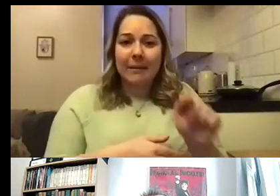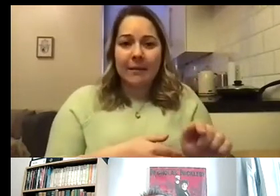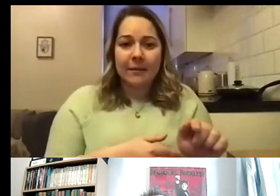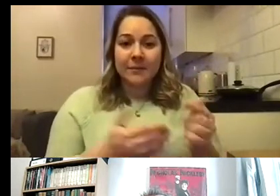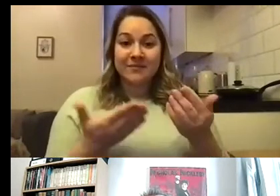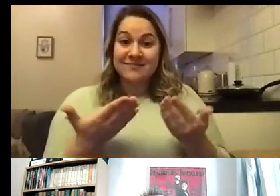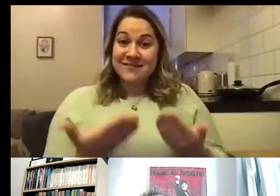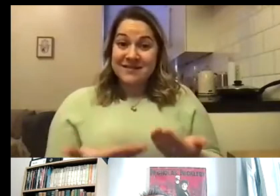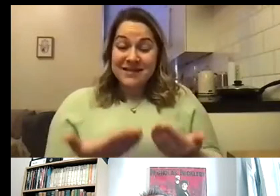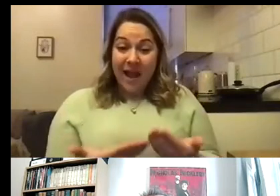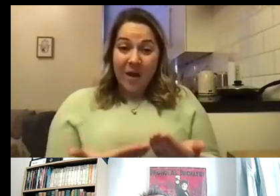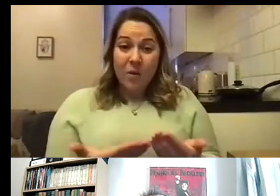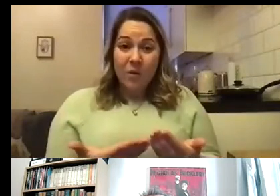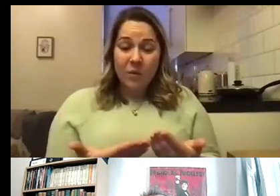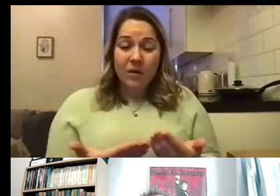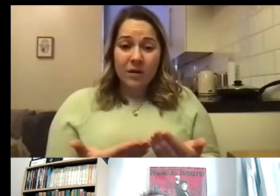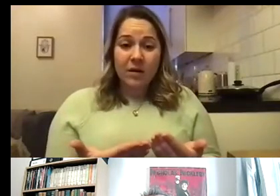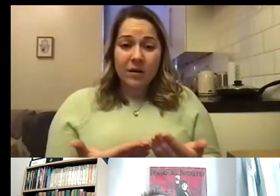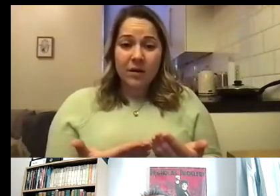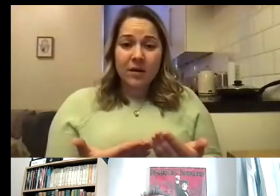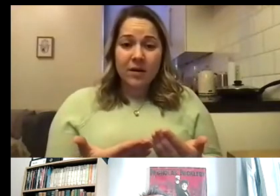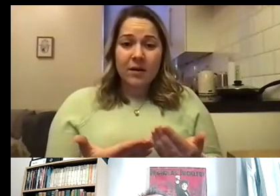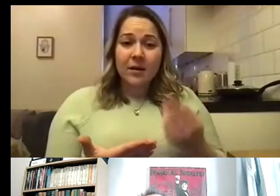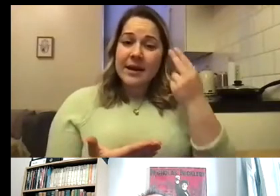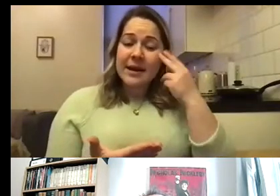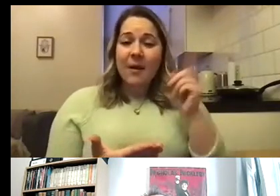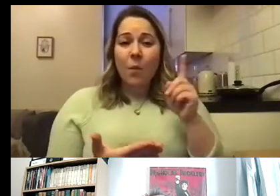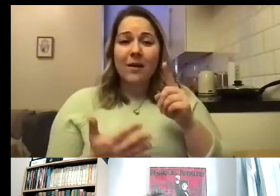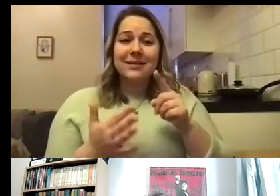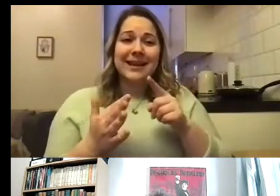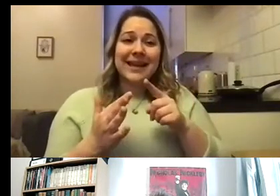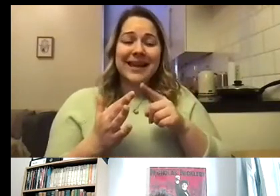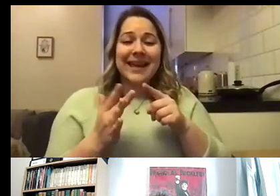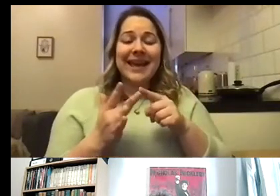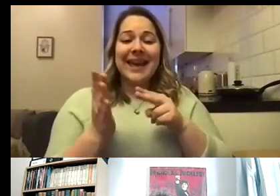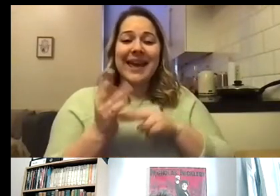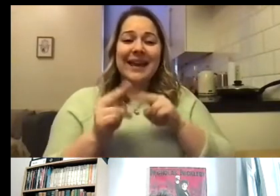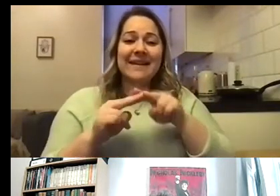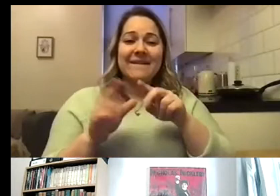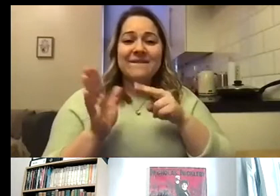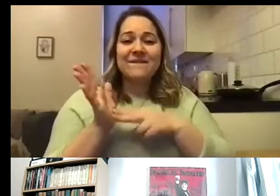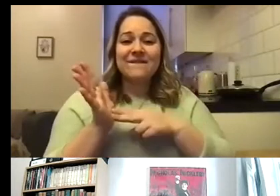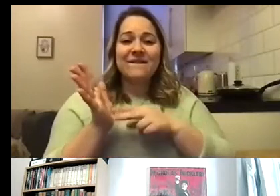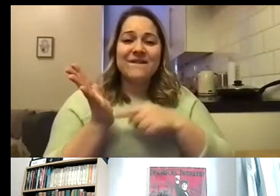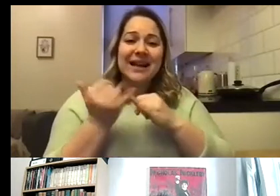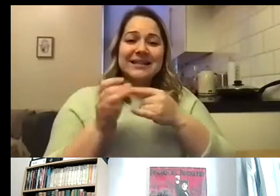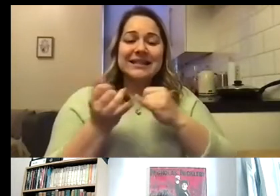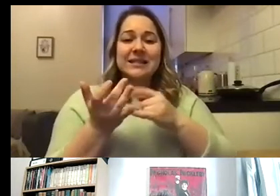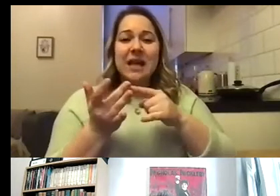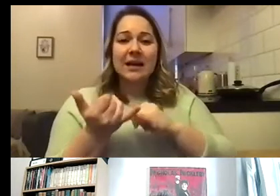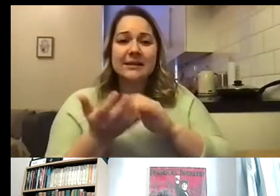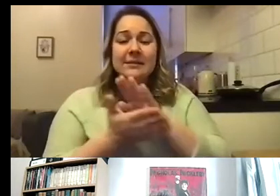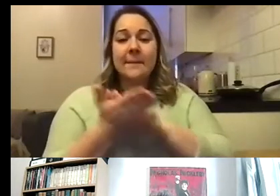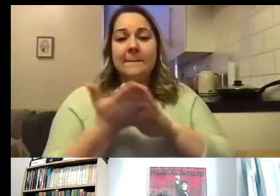have this category called infanticide, where we recognize that sometimes women are suffering